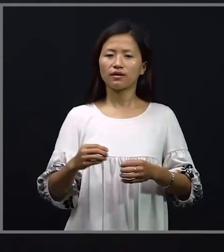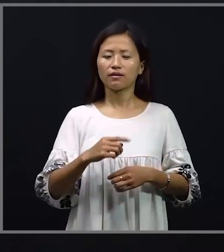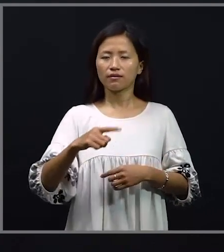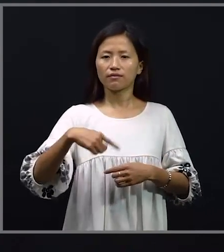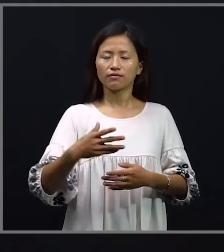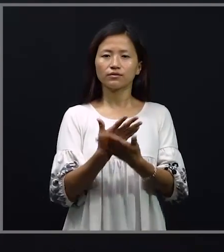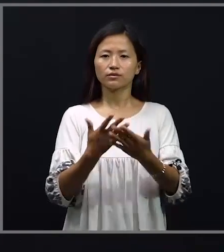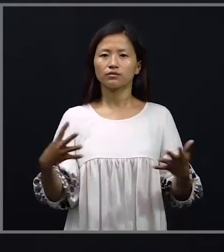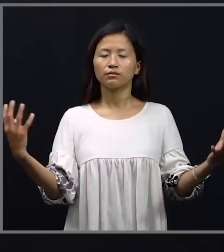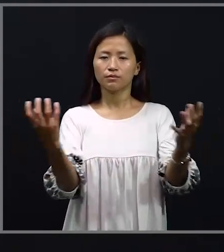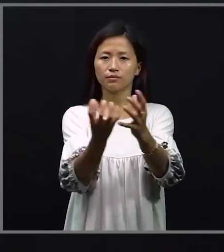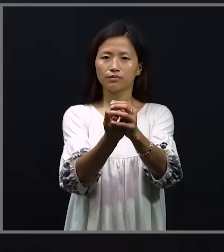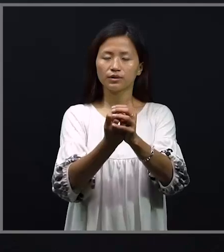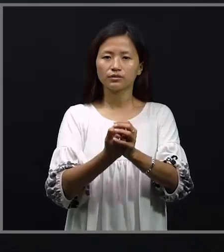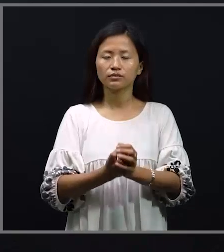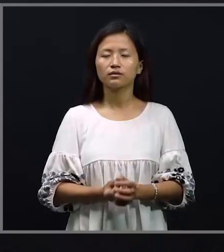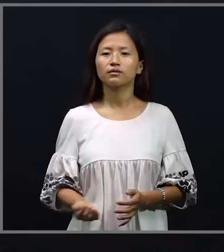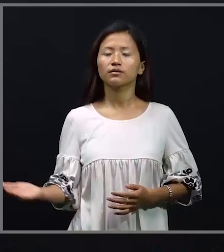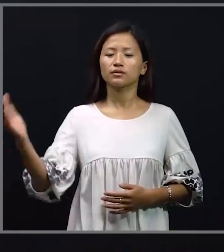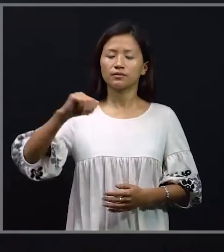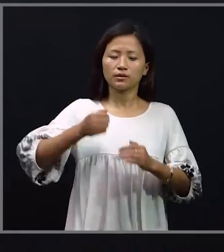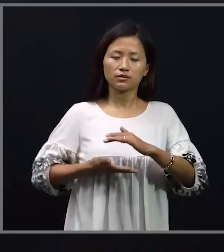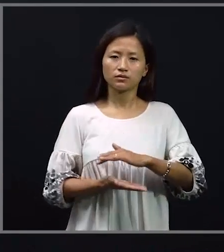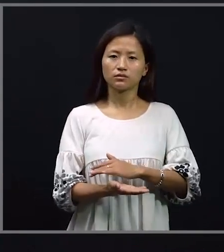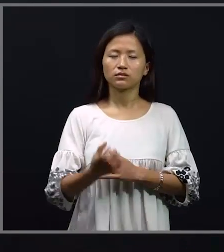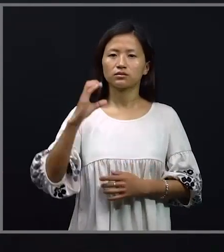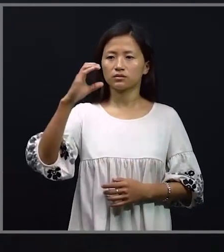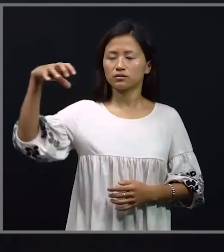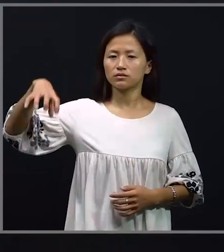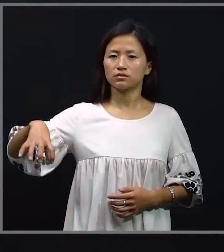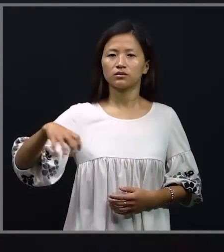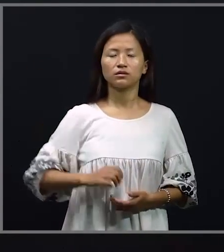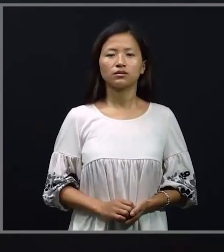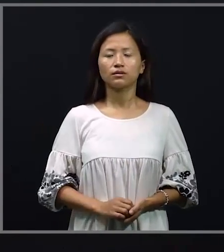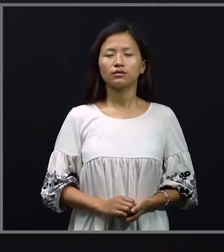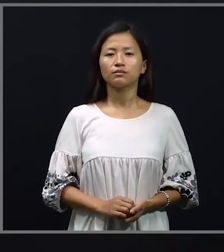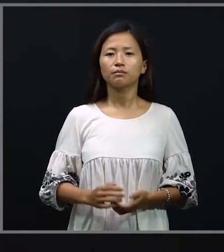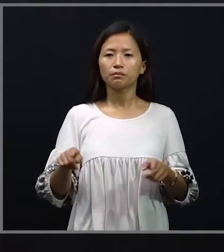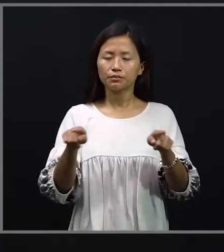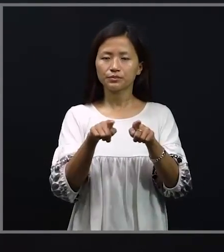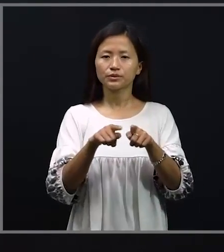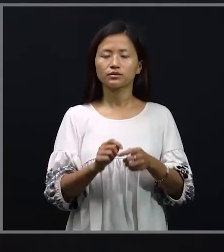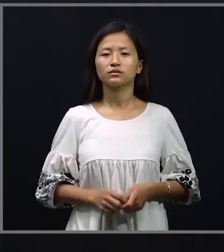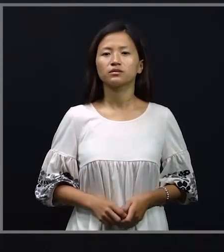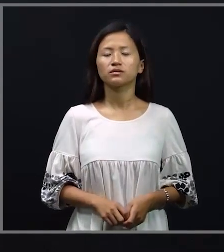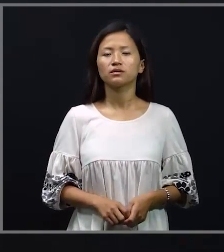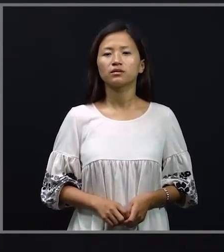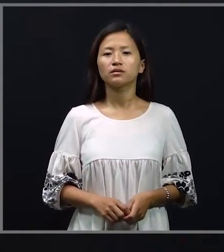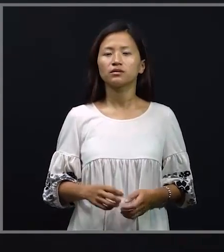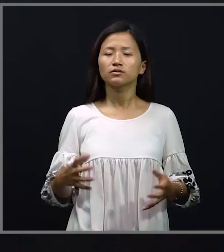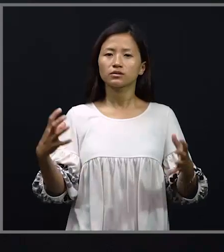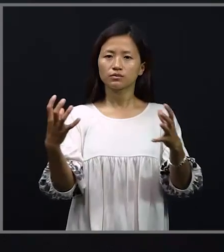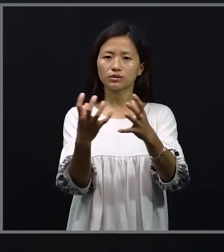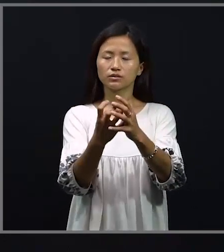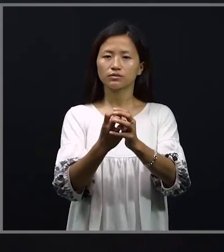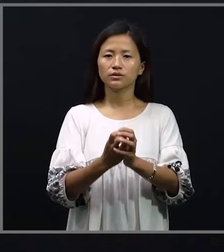everything combined, they came under the city-state. In broader sense, we can say that city-state comprises